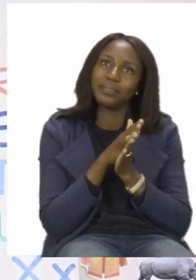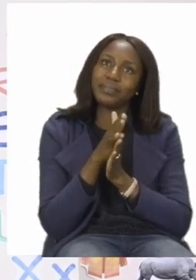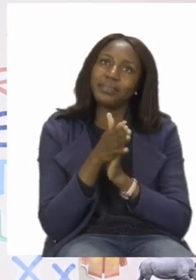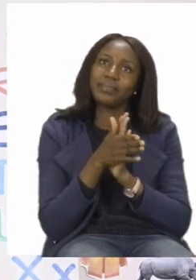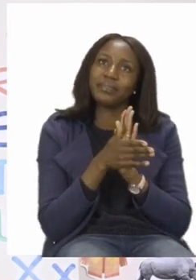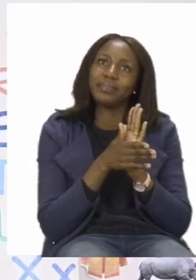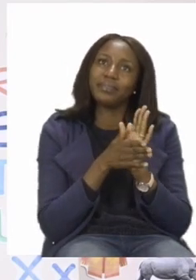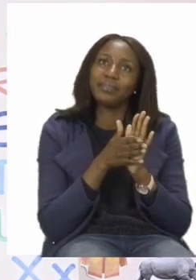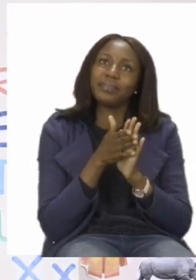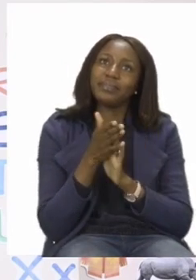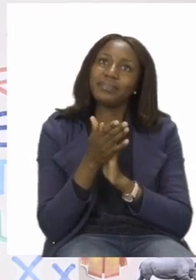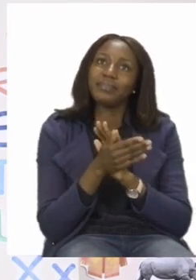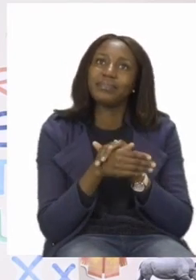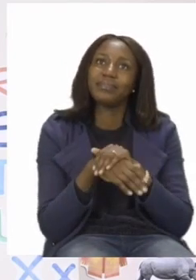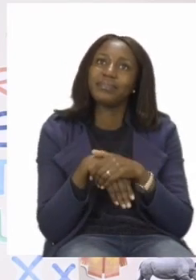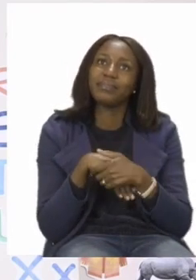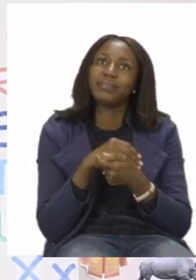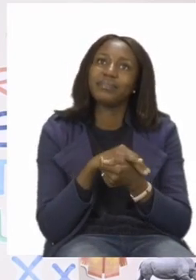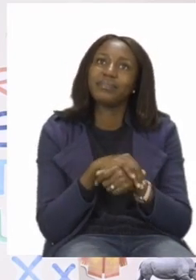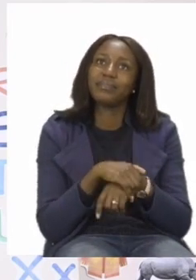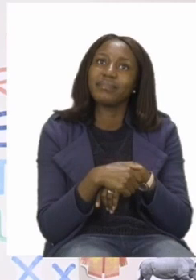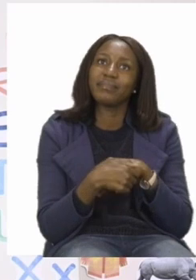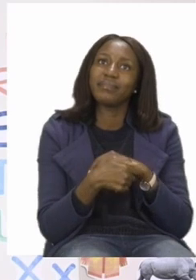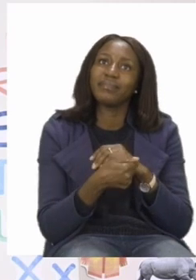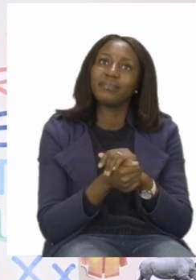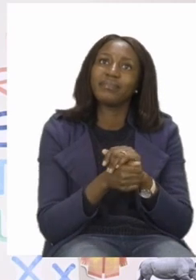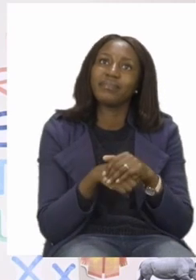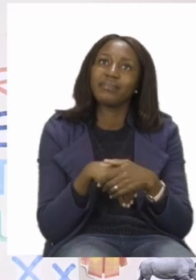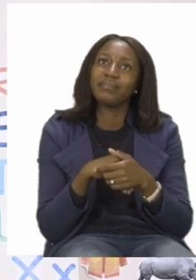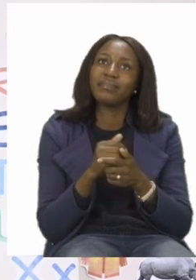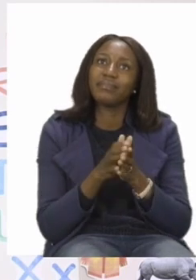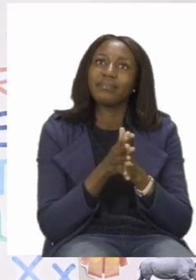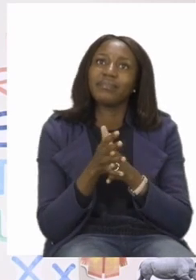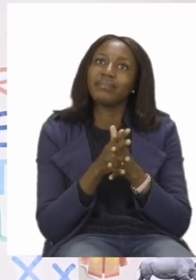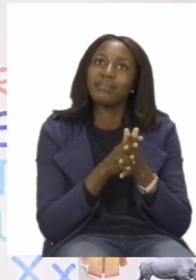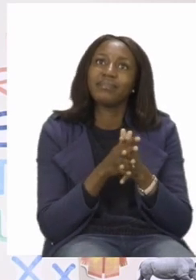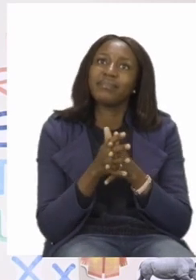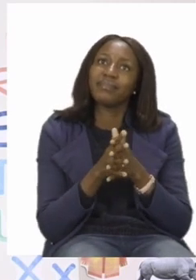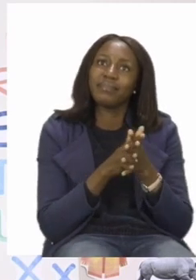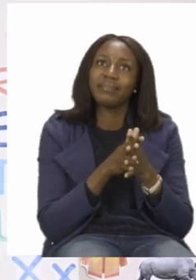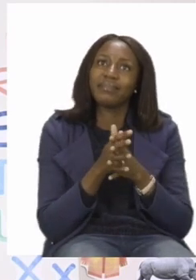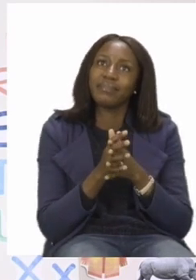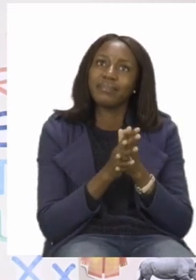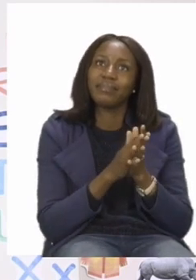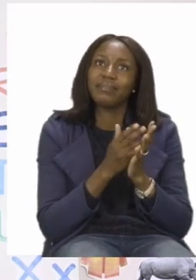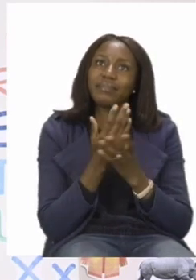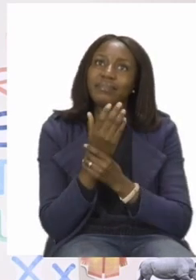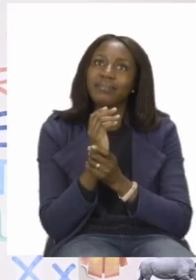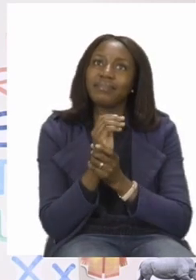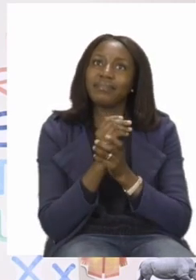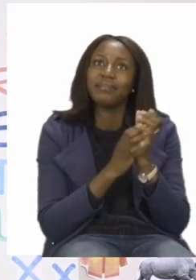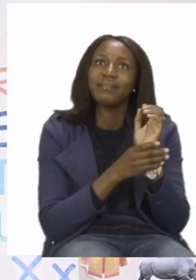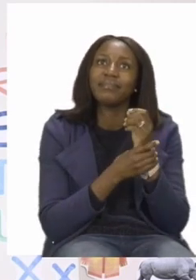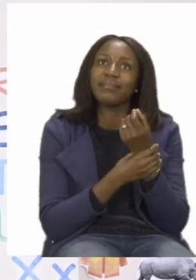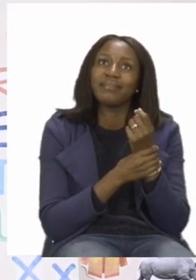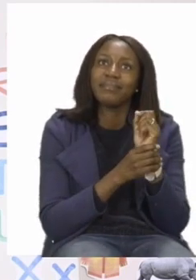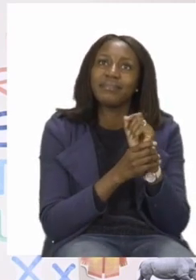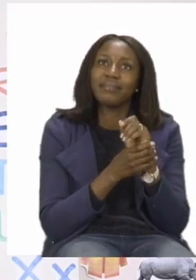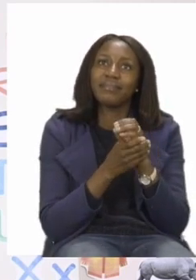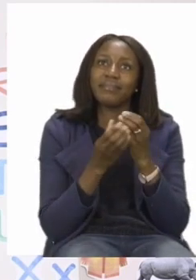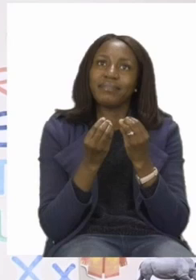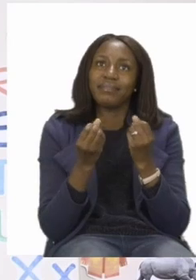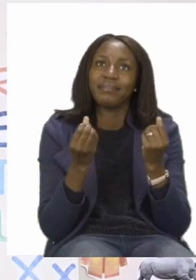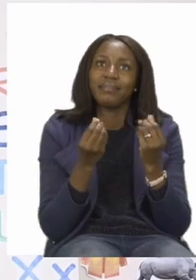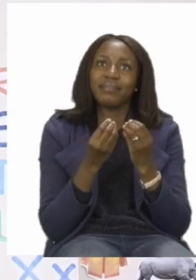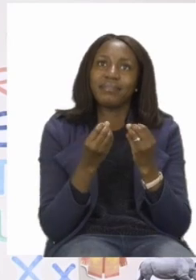inside, around your hands, in between your fingers, on your wrists, and